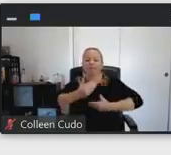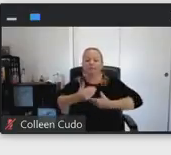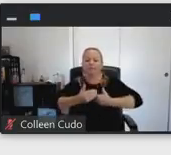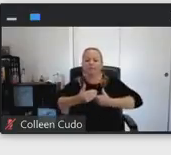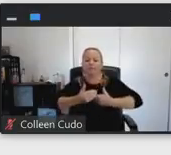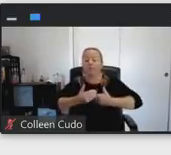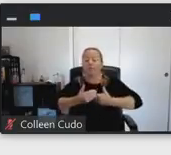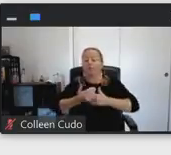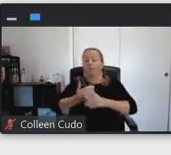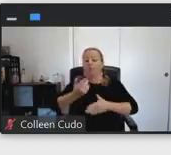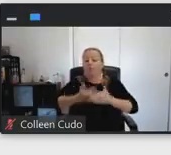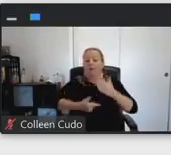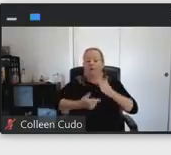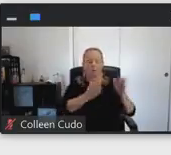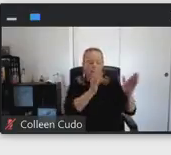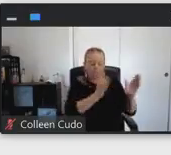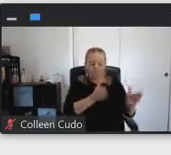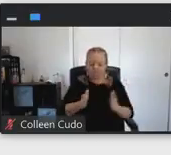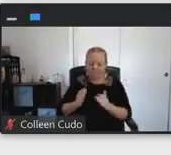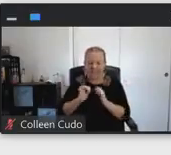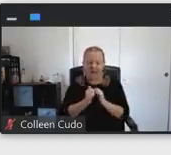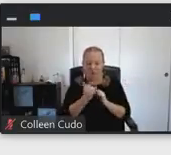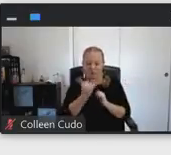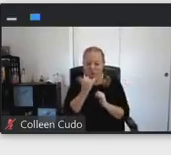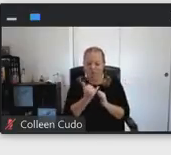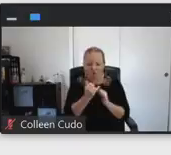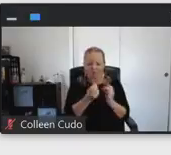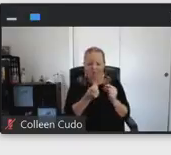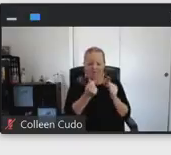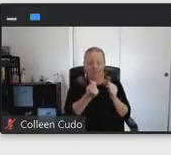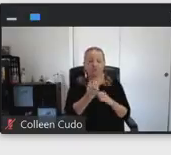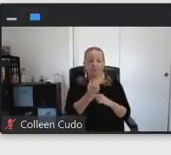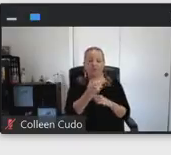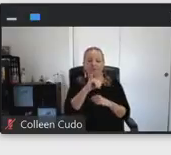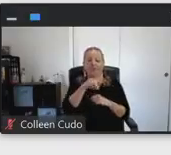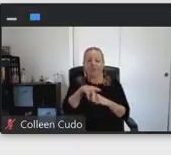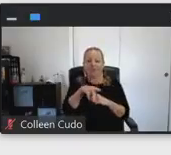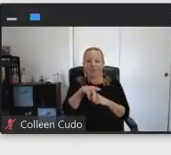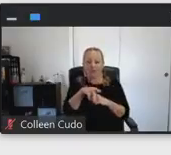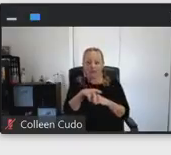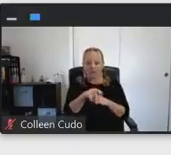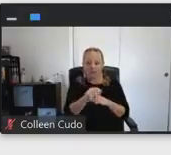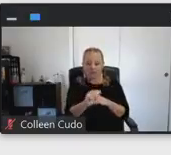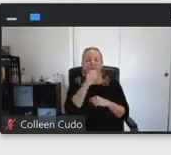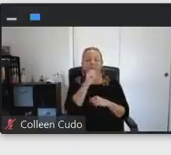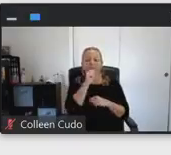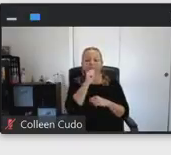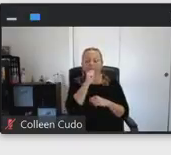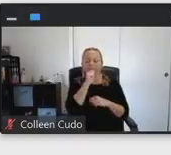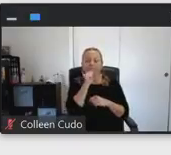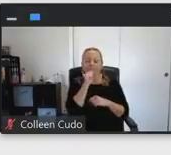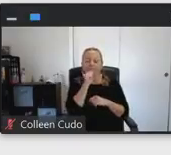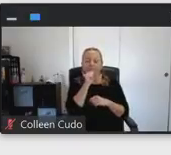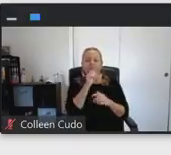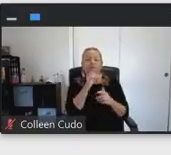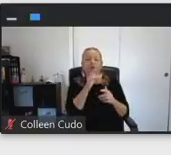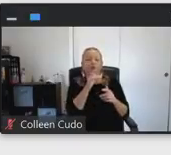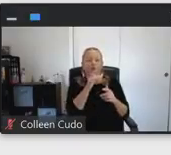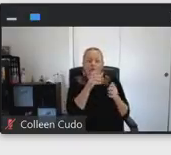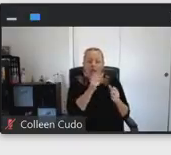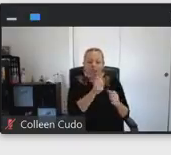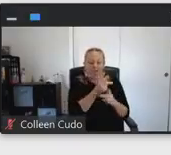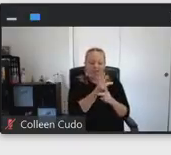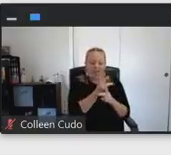So we created a HIPAA compliant jot form, which we're able to send to cases, which we've also been able to use with our healthcare partners